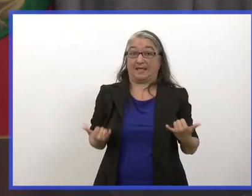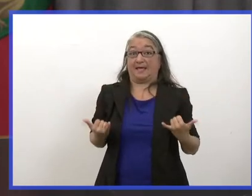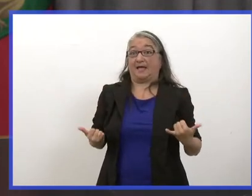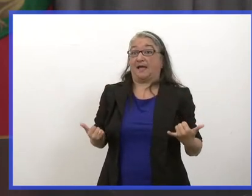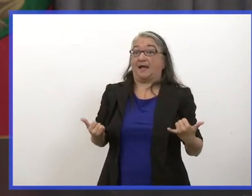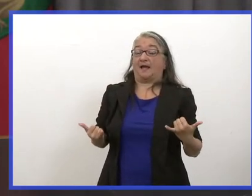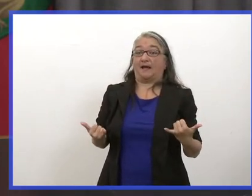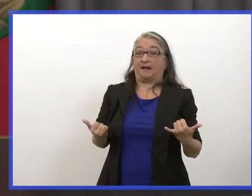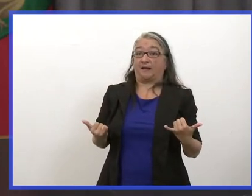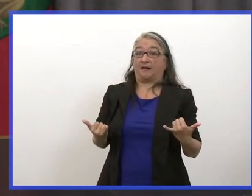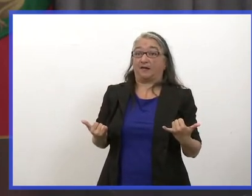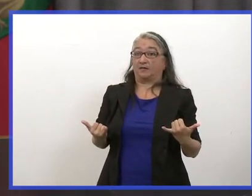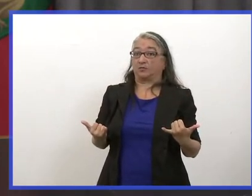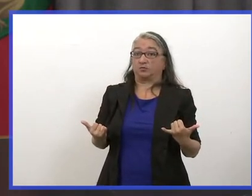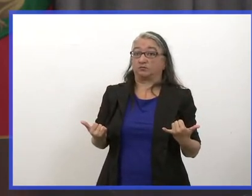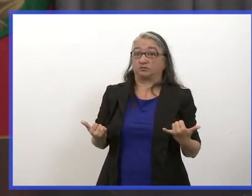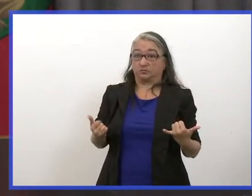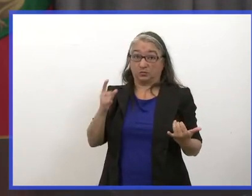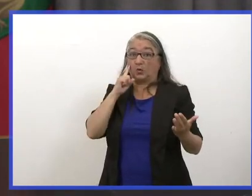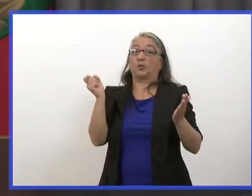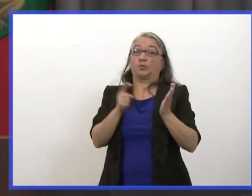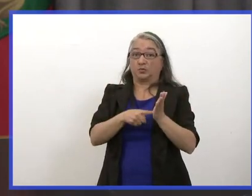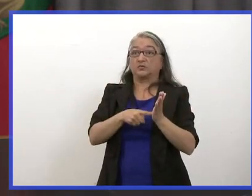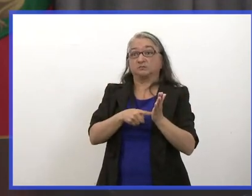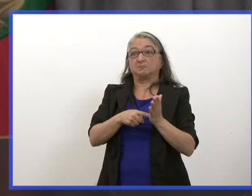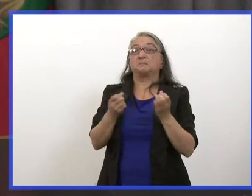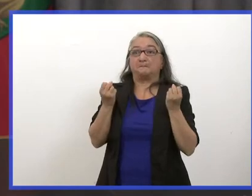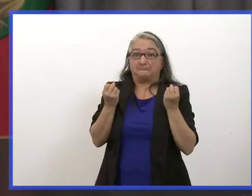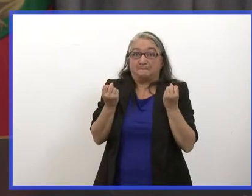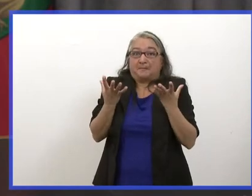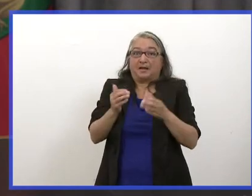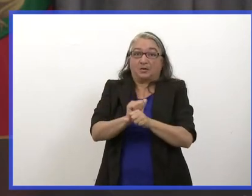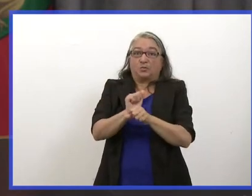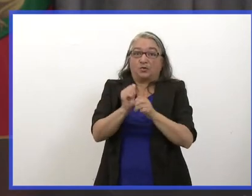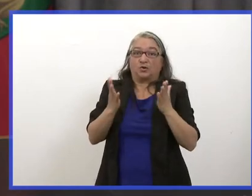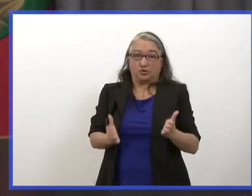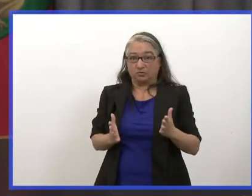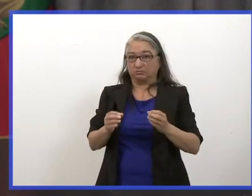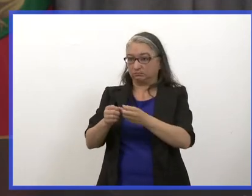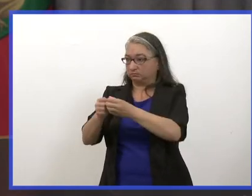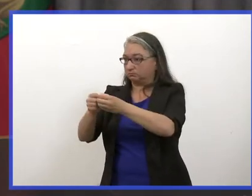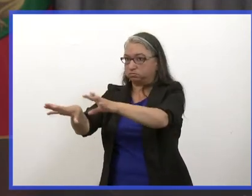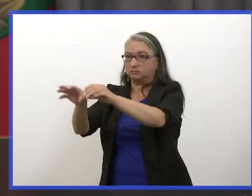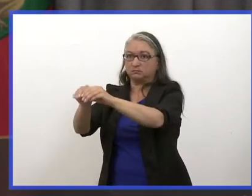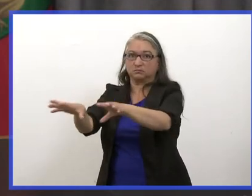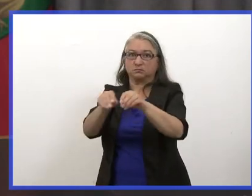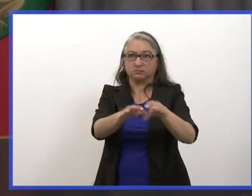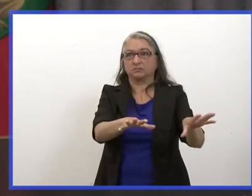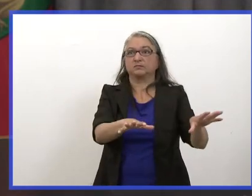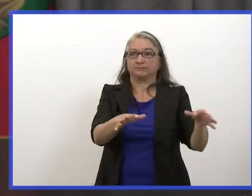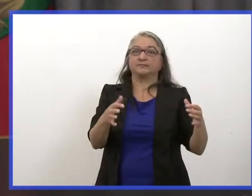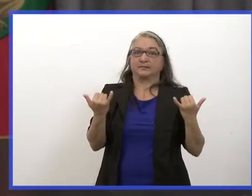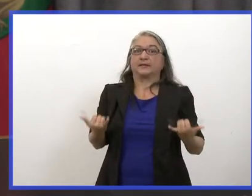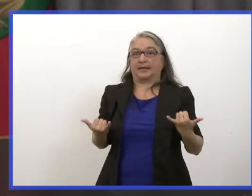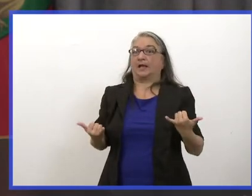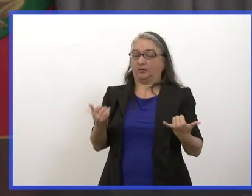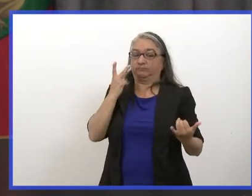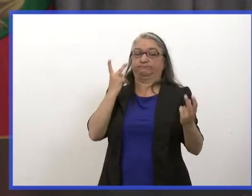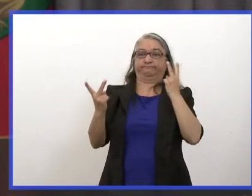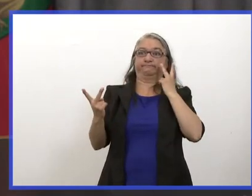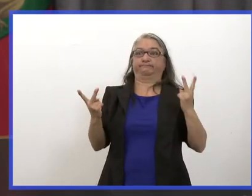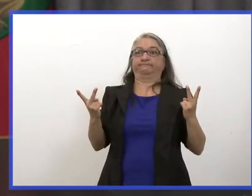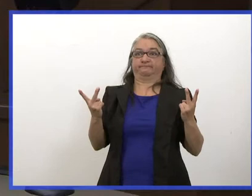a clear escalation to workplaces that if we start seeing transmission, you could be looking at a temporary closure.